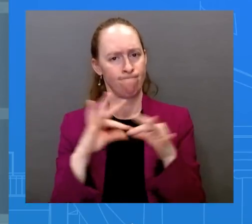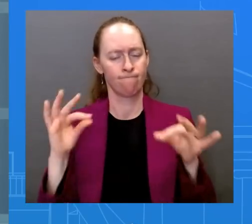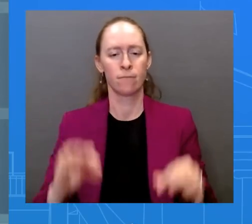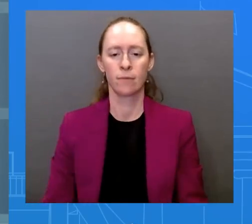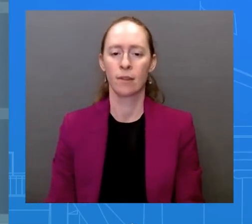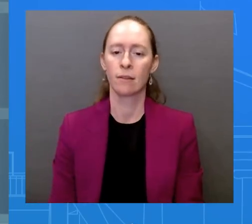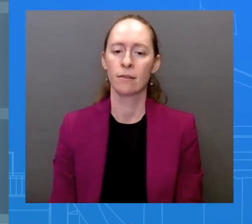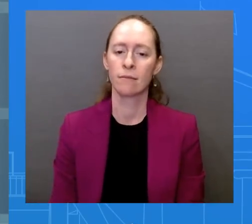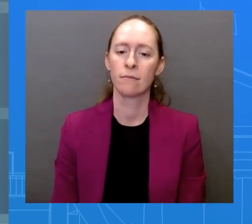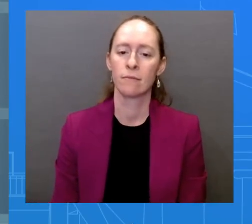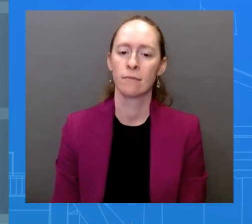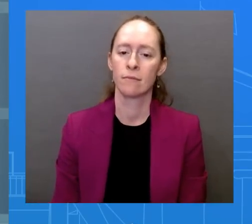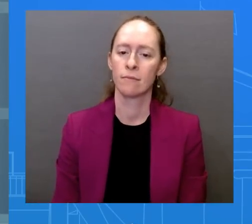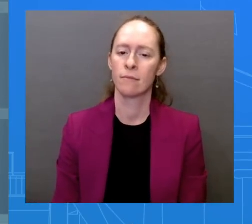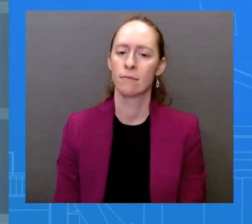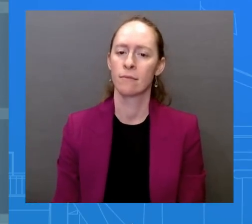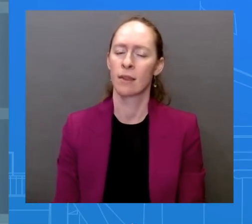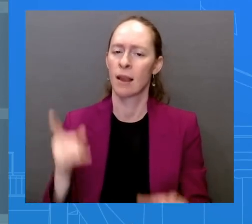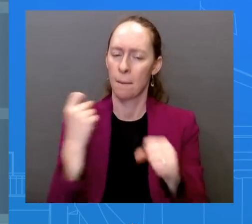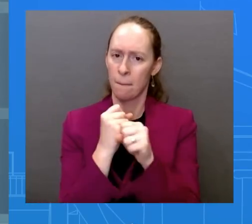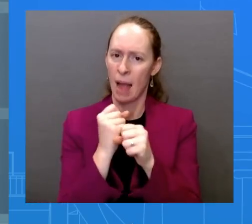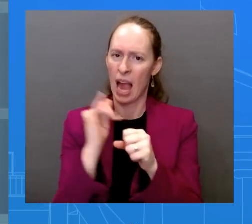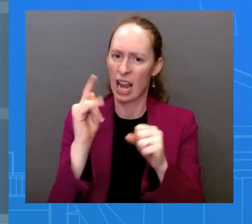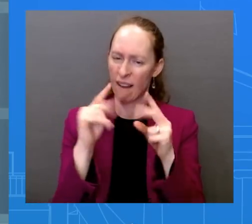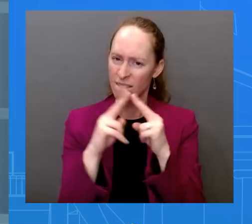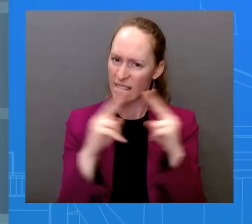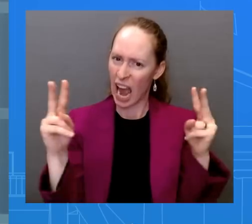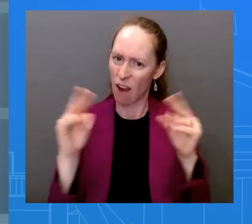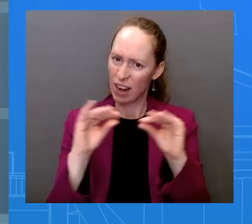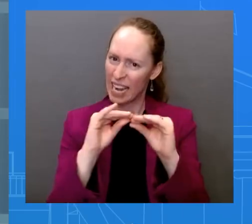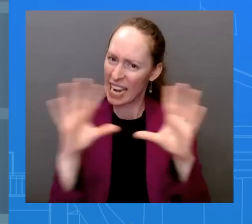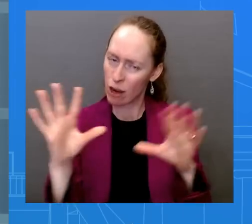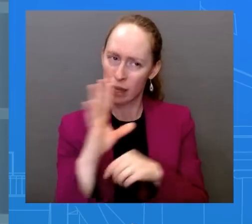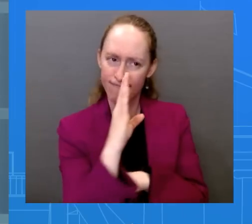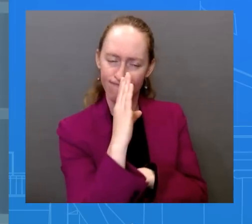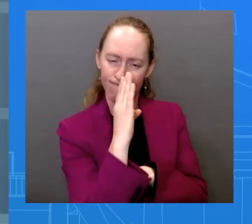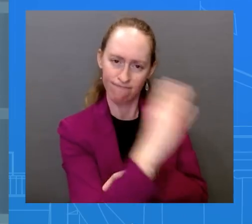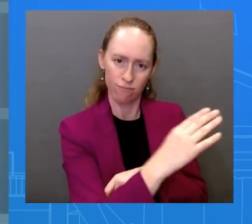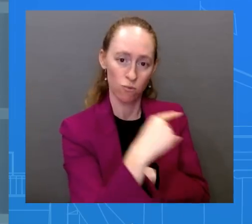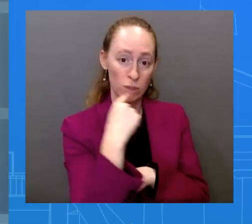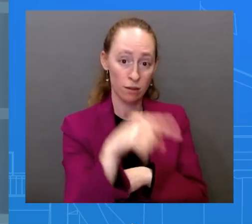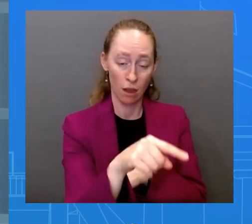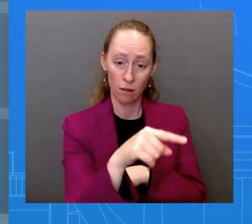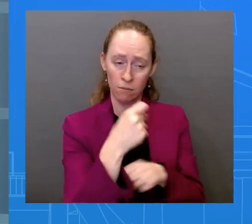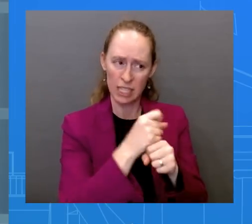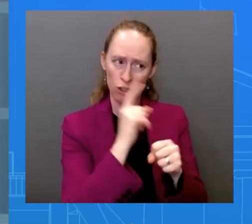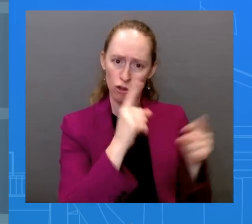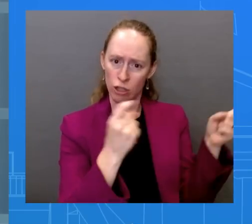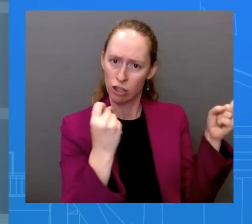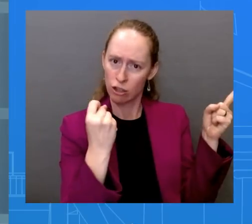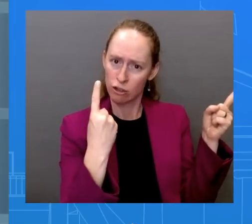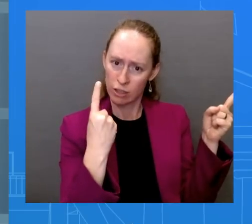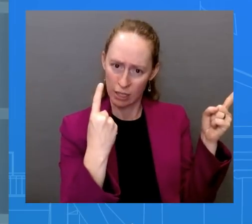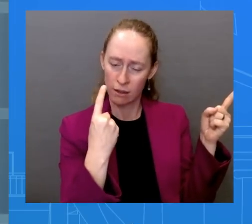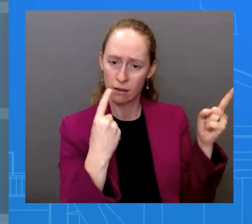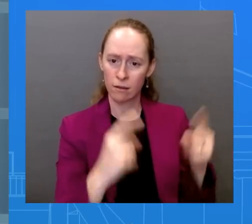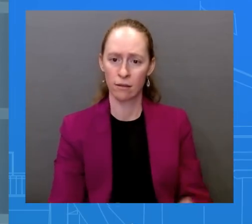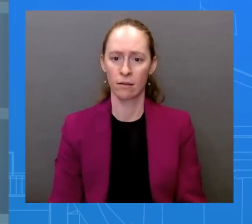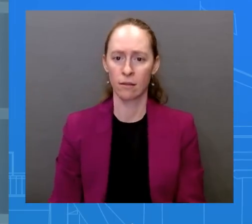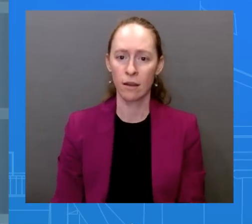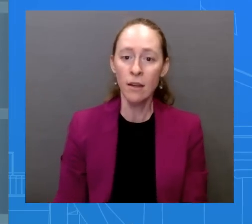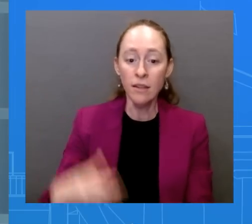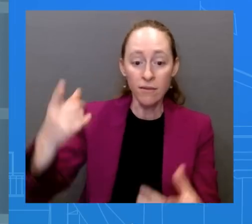and spoken directly to the Russians, and they understand. Are there any plans for President Biden to relay that directly to Putin in some